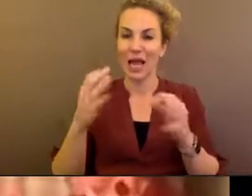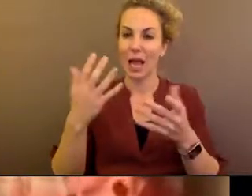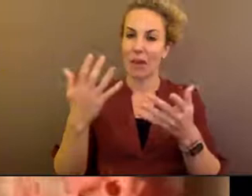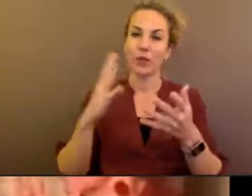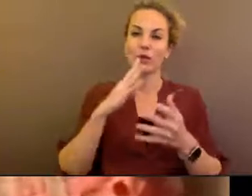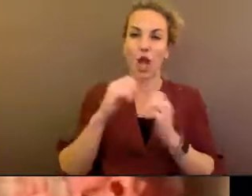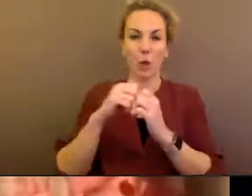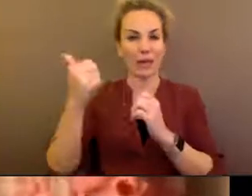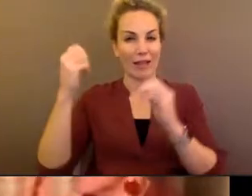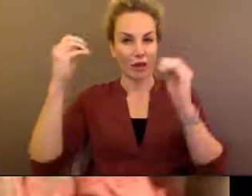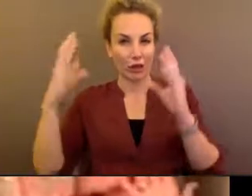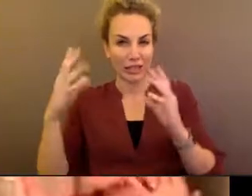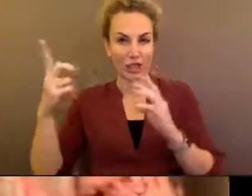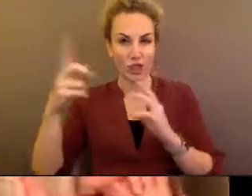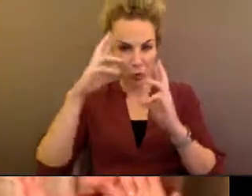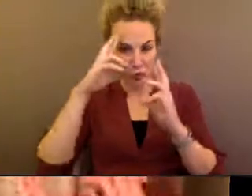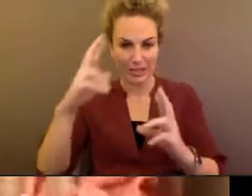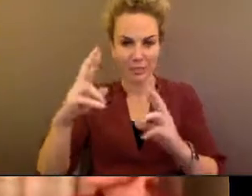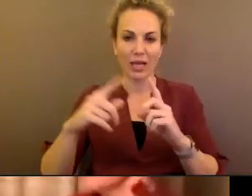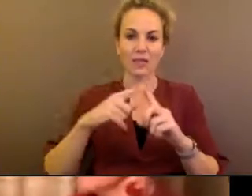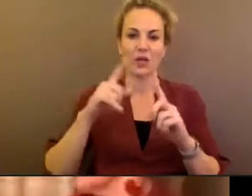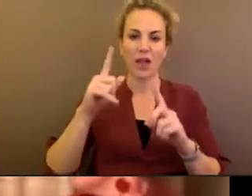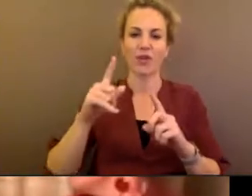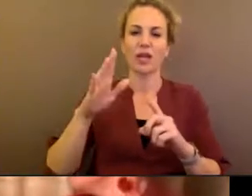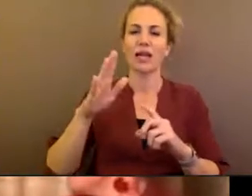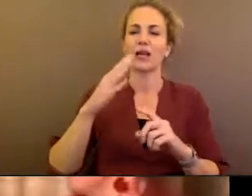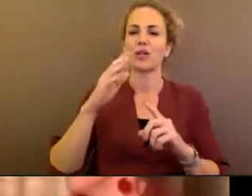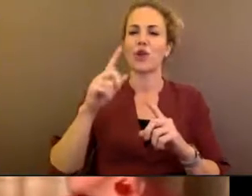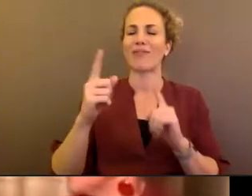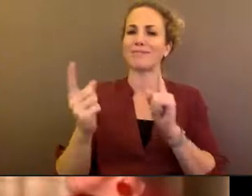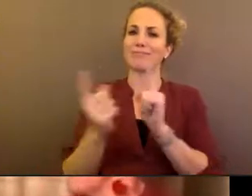with a colleague you respect, but ultimately you have to go to your best